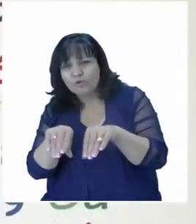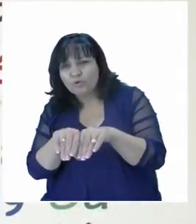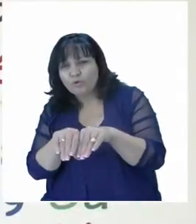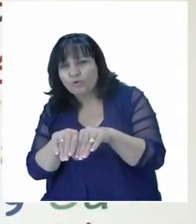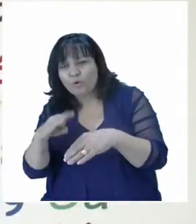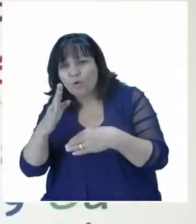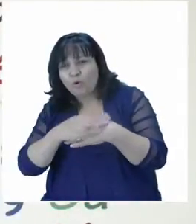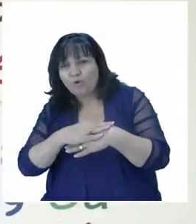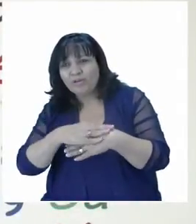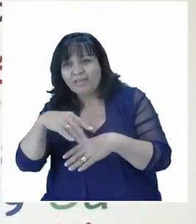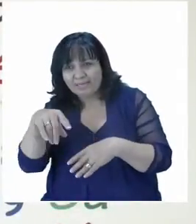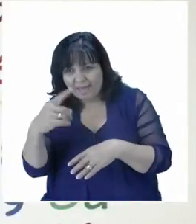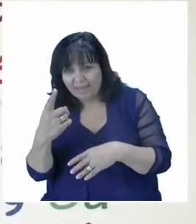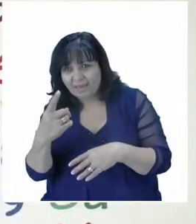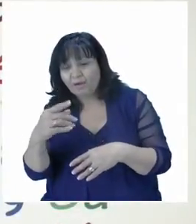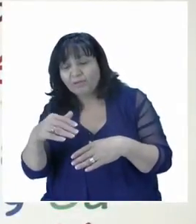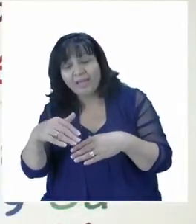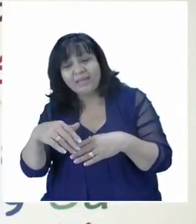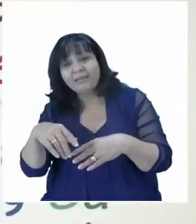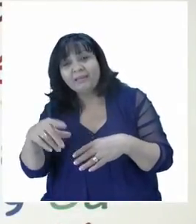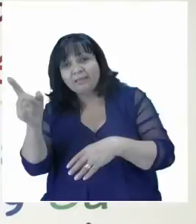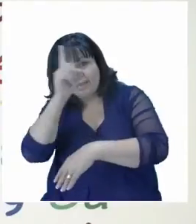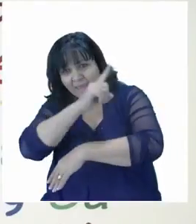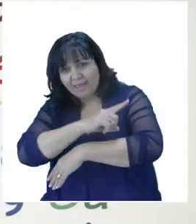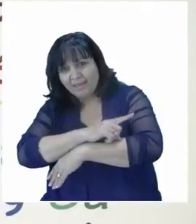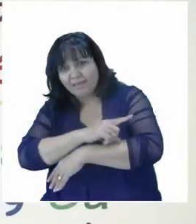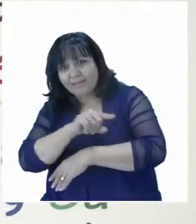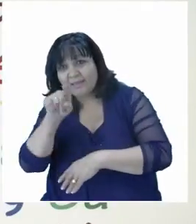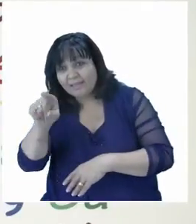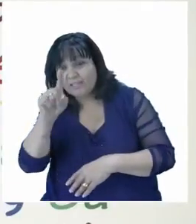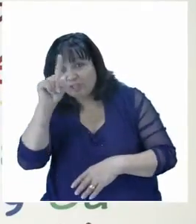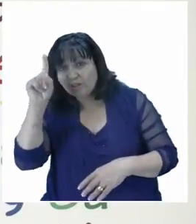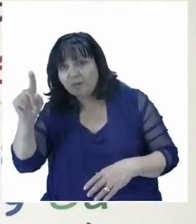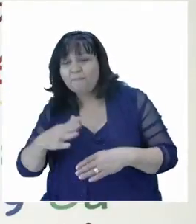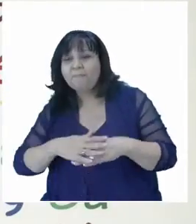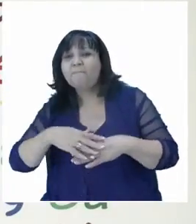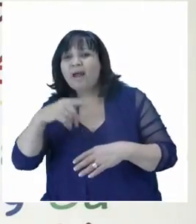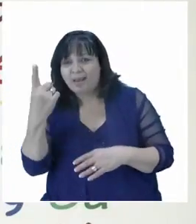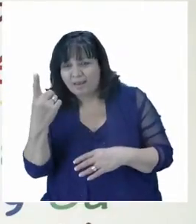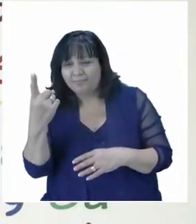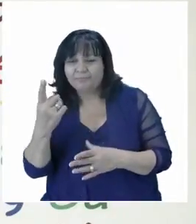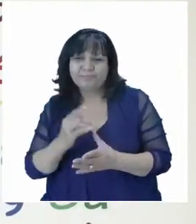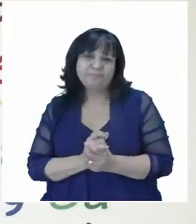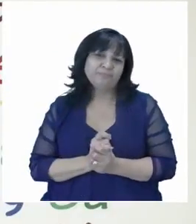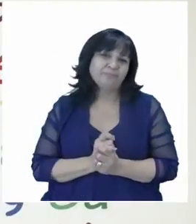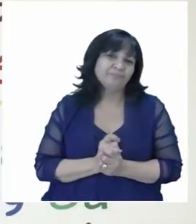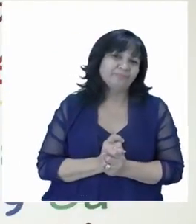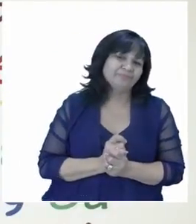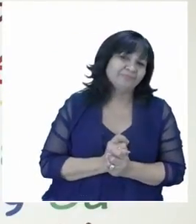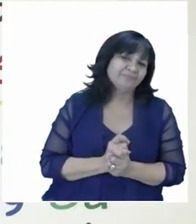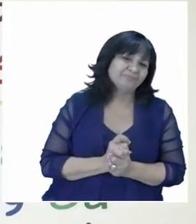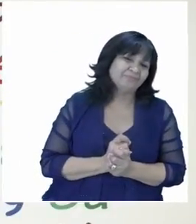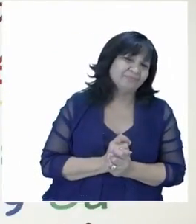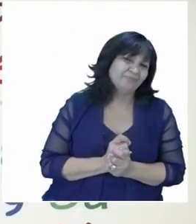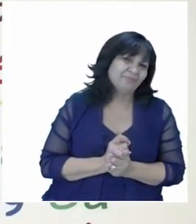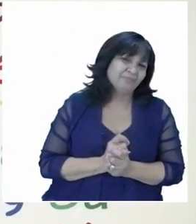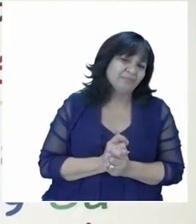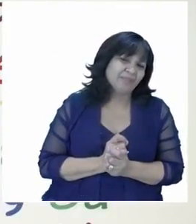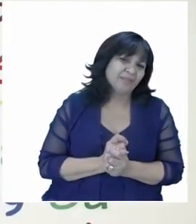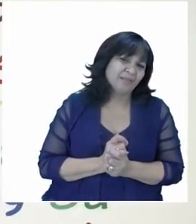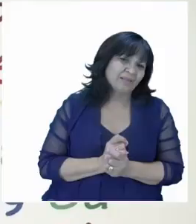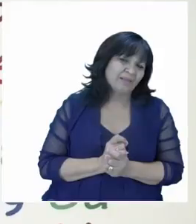So, this is my Monday. and I'm going to show you one